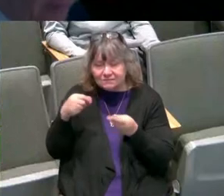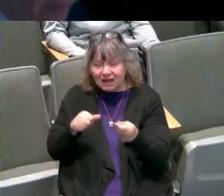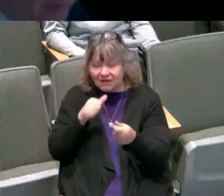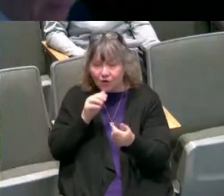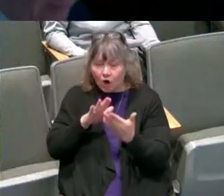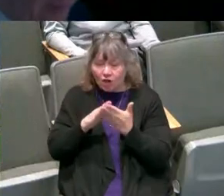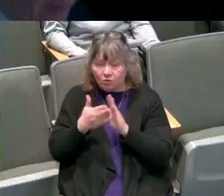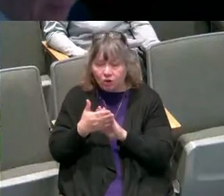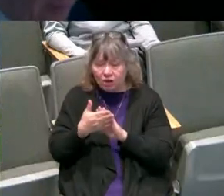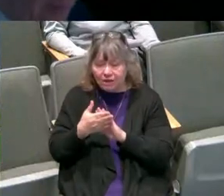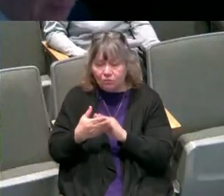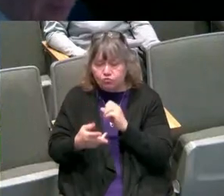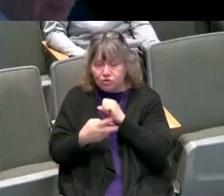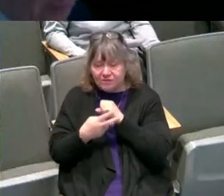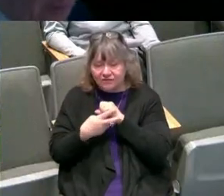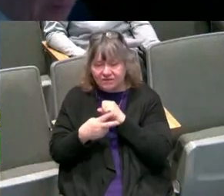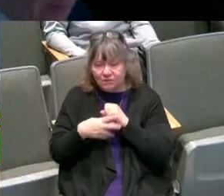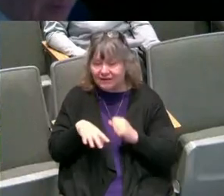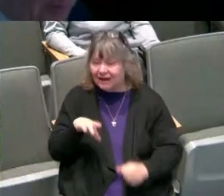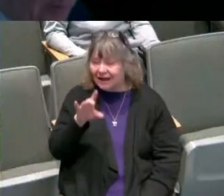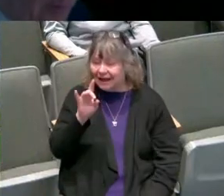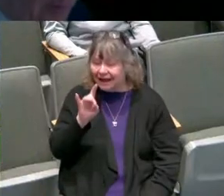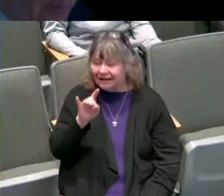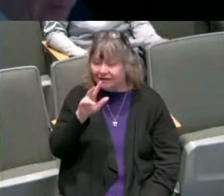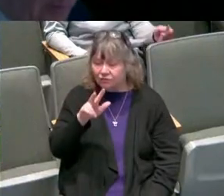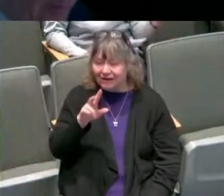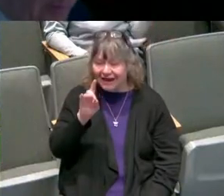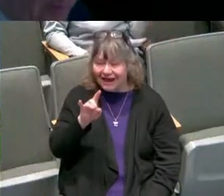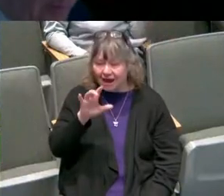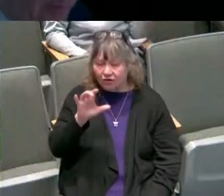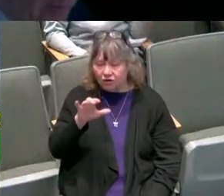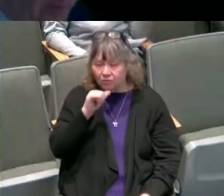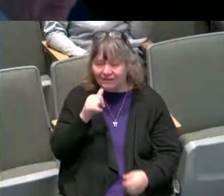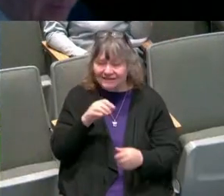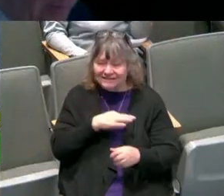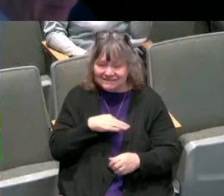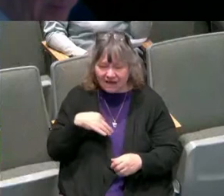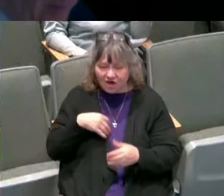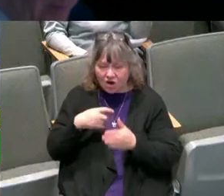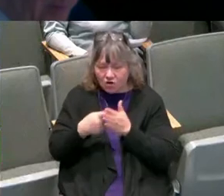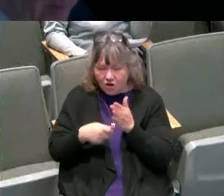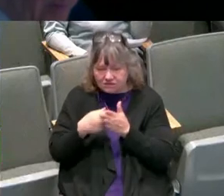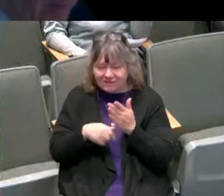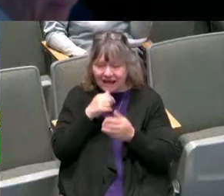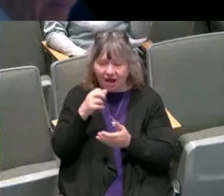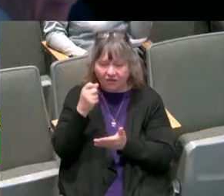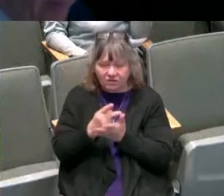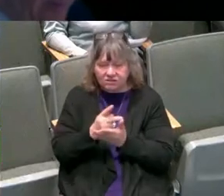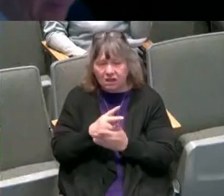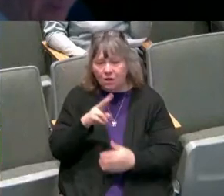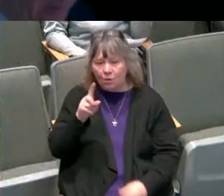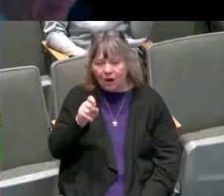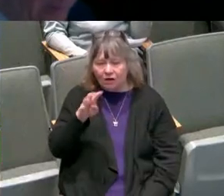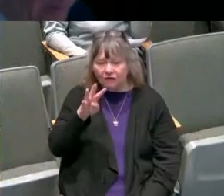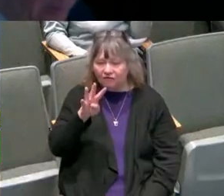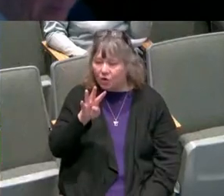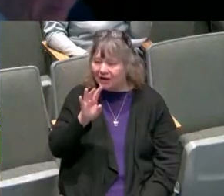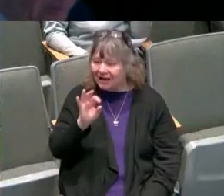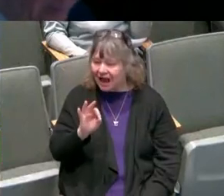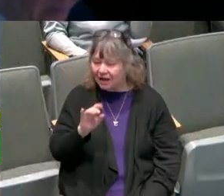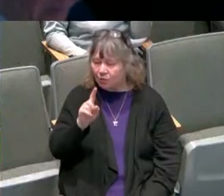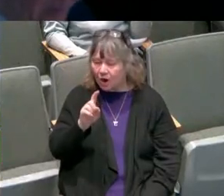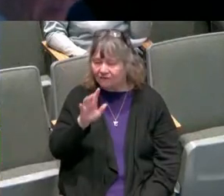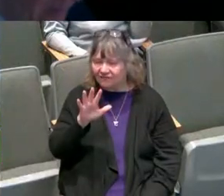preservation fund with 83 886 going to staff costs and expenses and authorizes 149 544